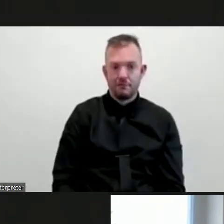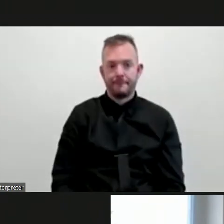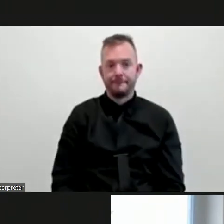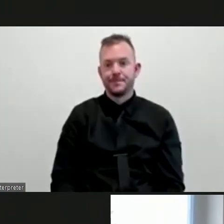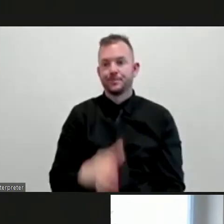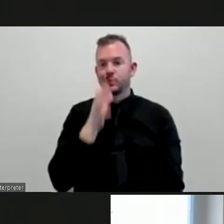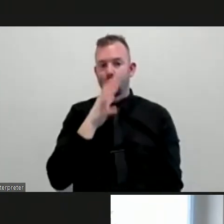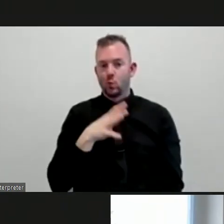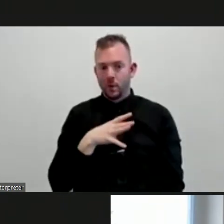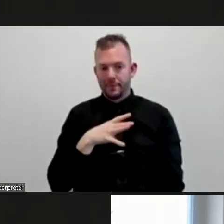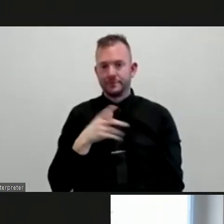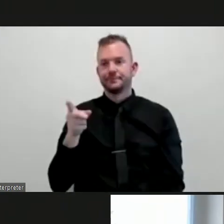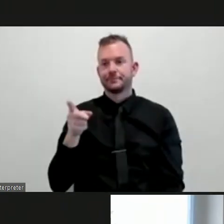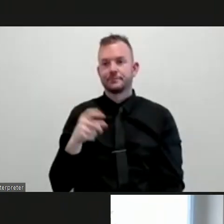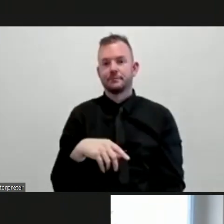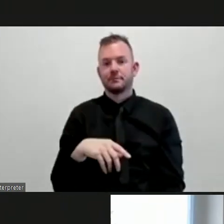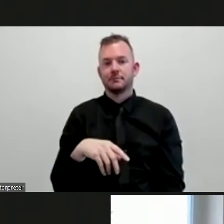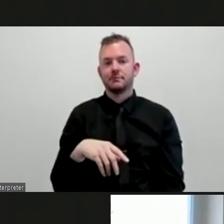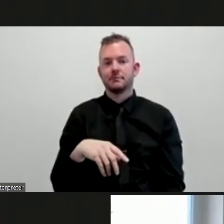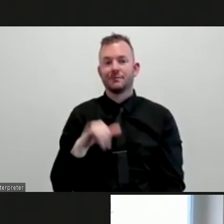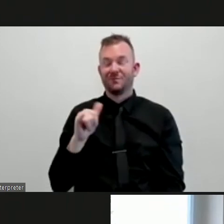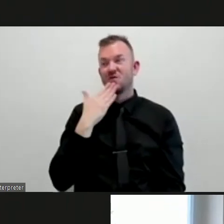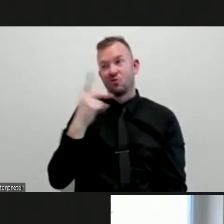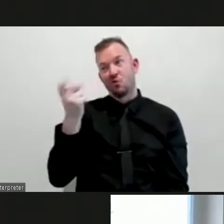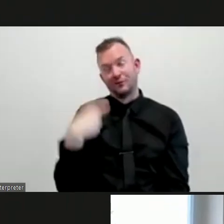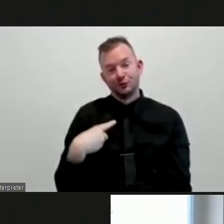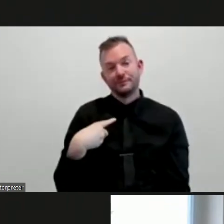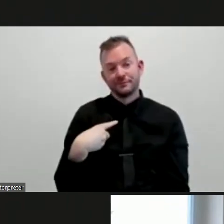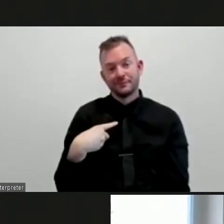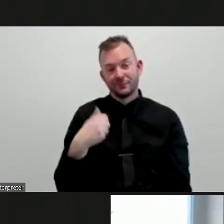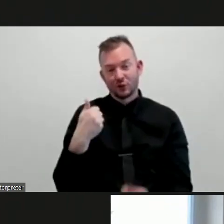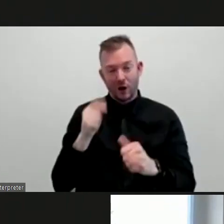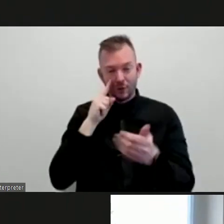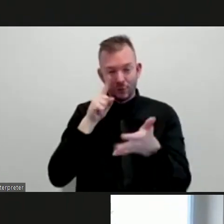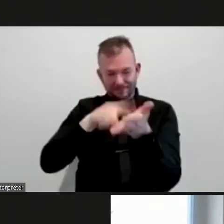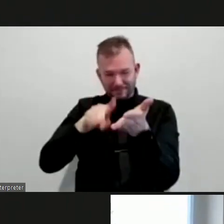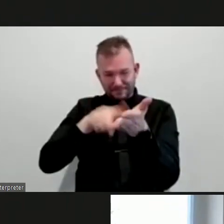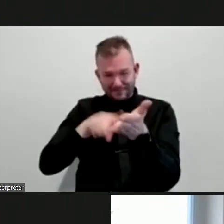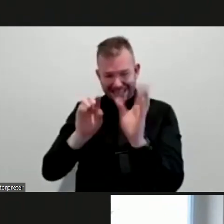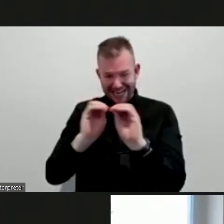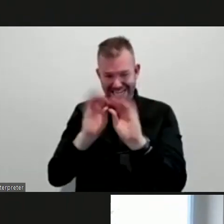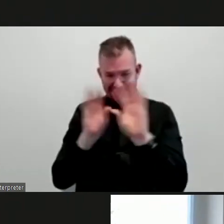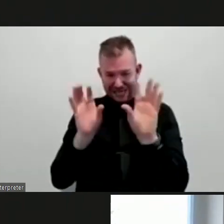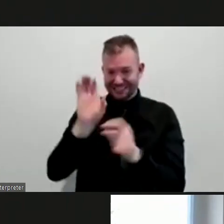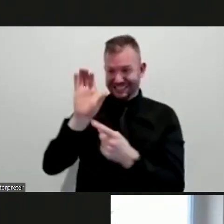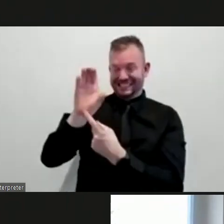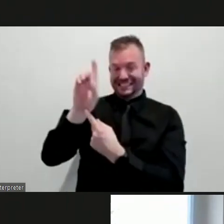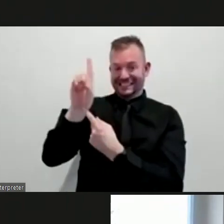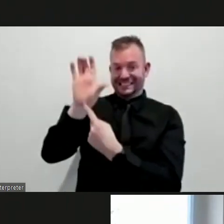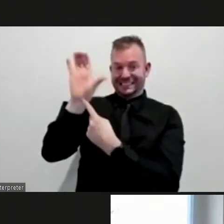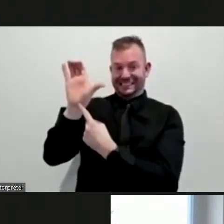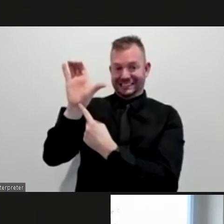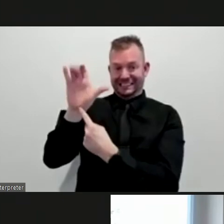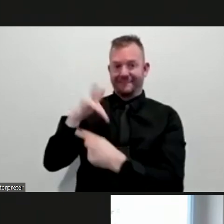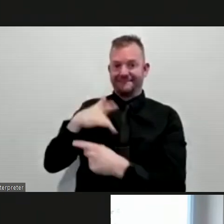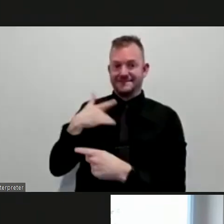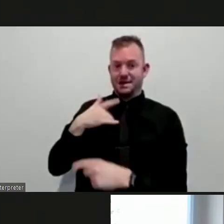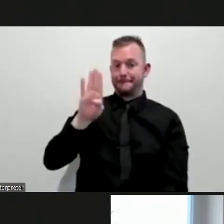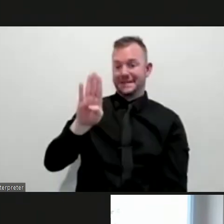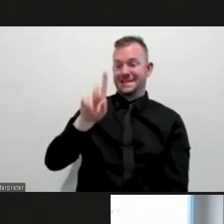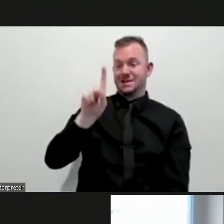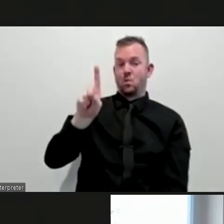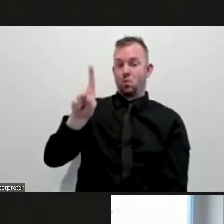CDC has said is that they believe that the B117 variant could become the predominant variant in the country, so